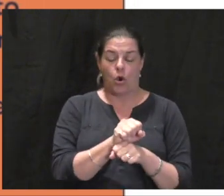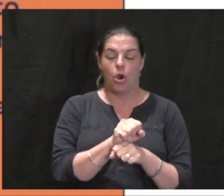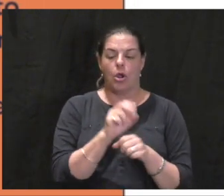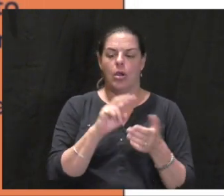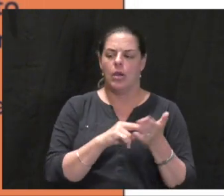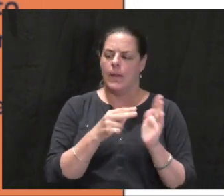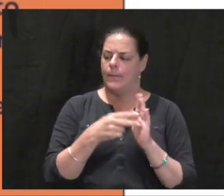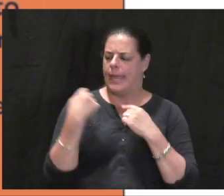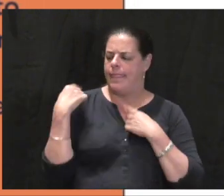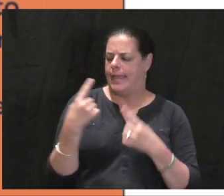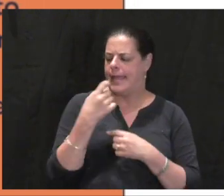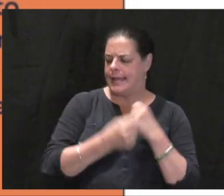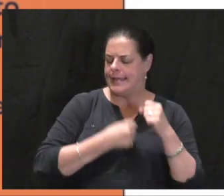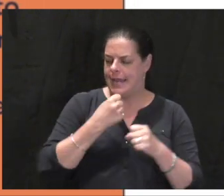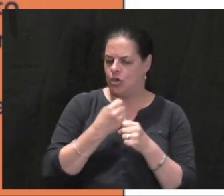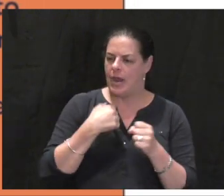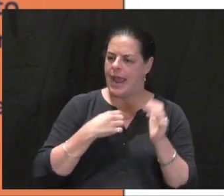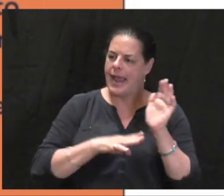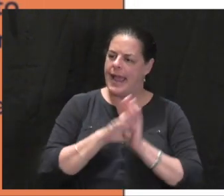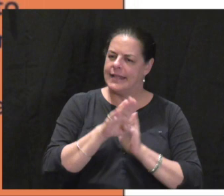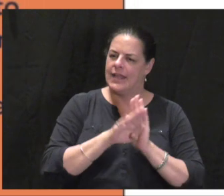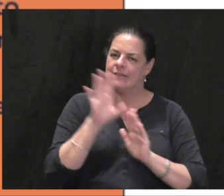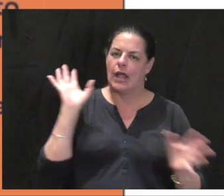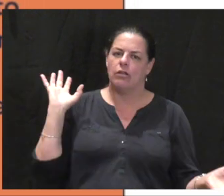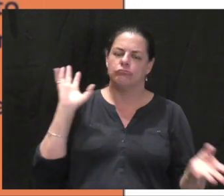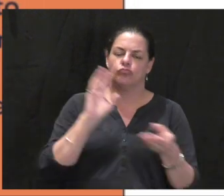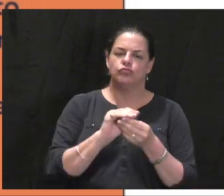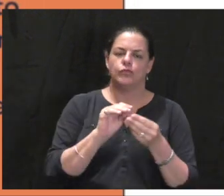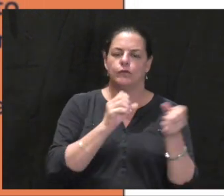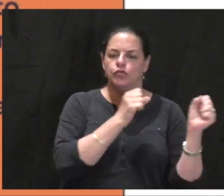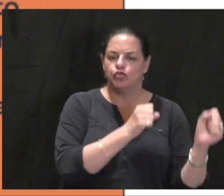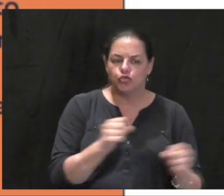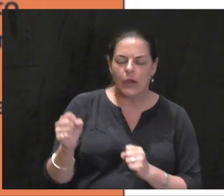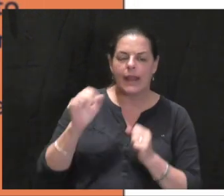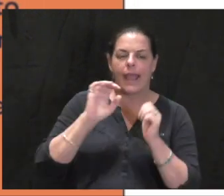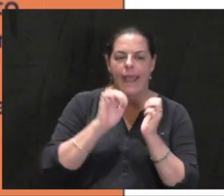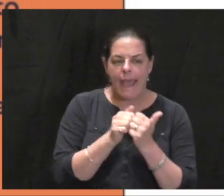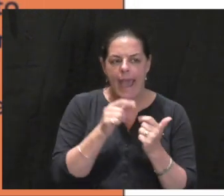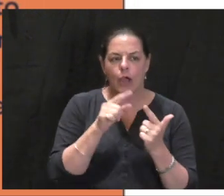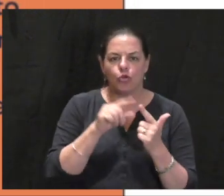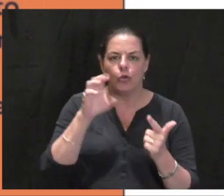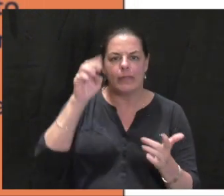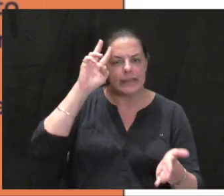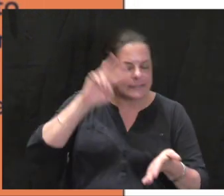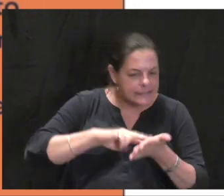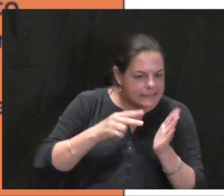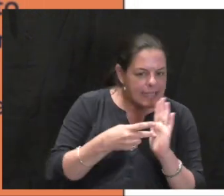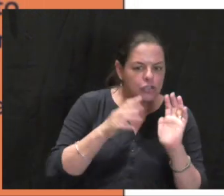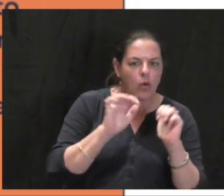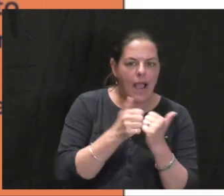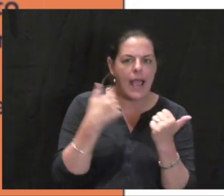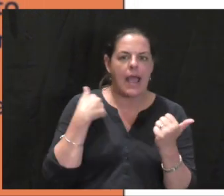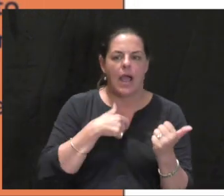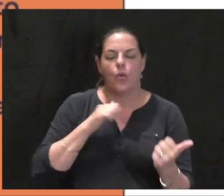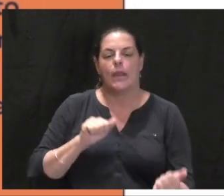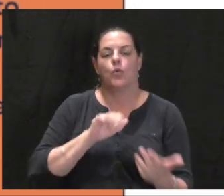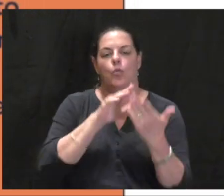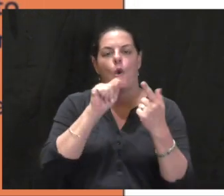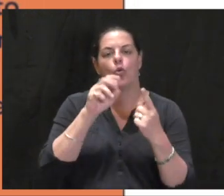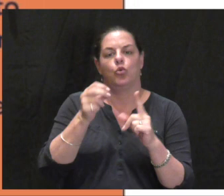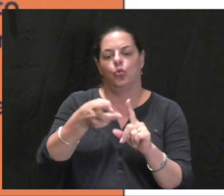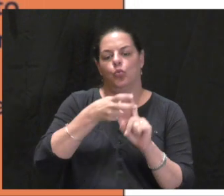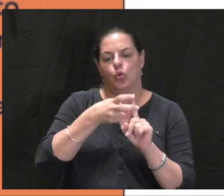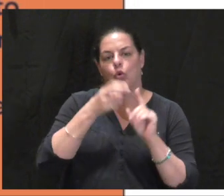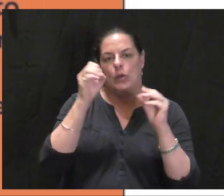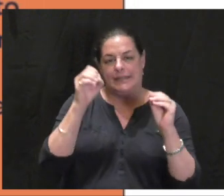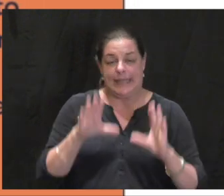specifically. So one of the things that I found, I started in February of last year, which for recruitment season is the middle of recruiting. So I started on a Monday,